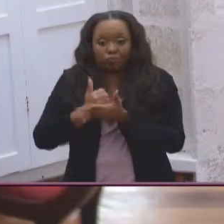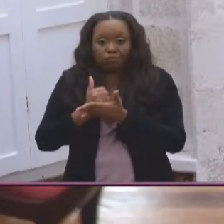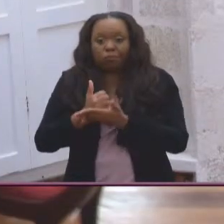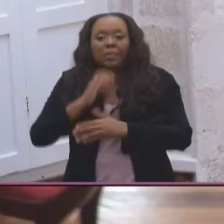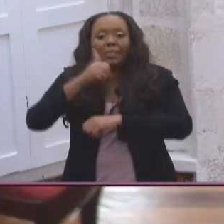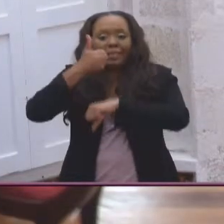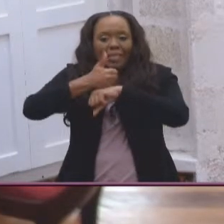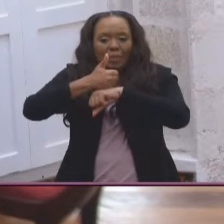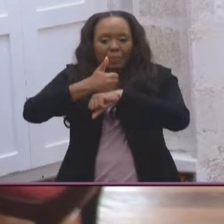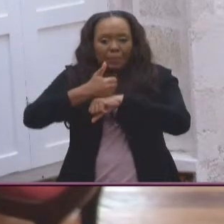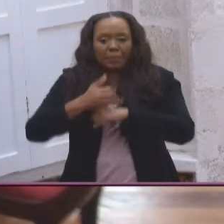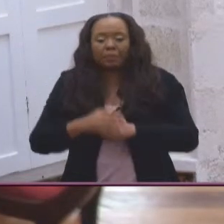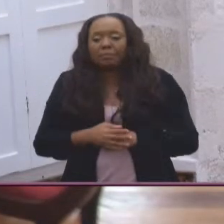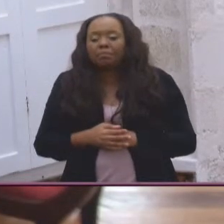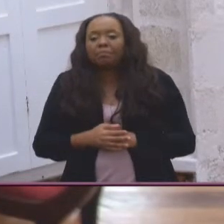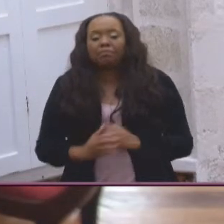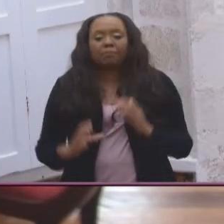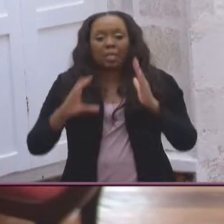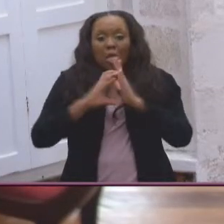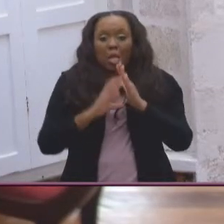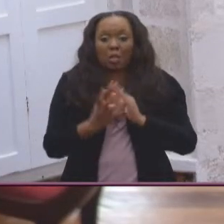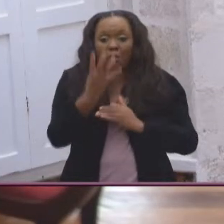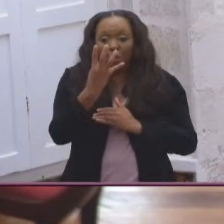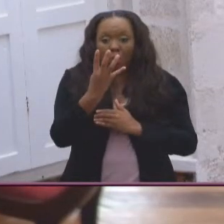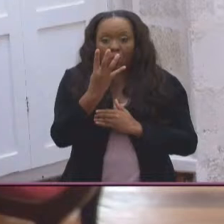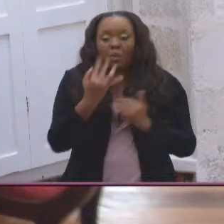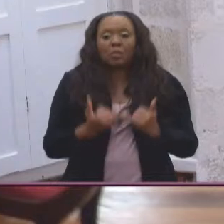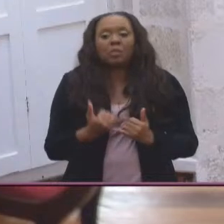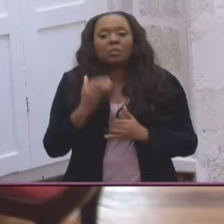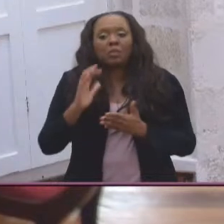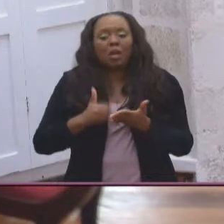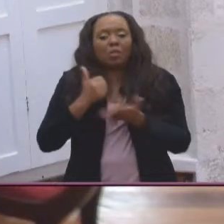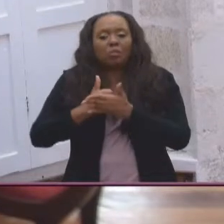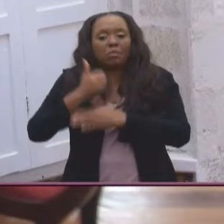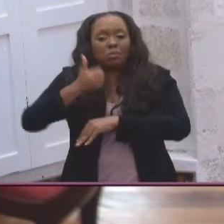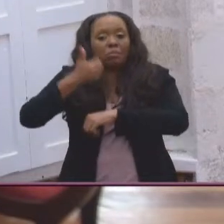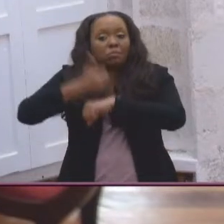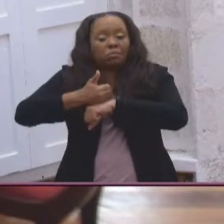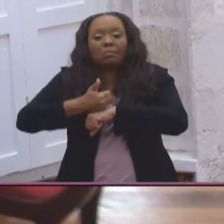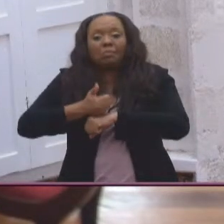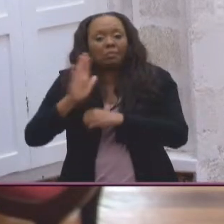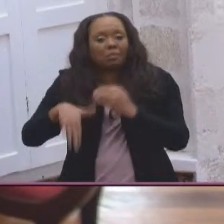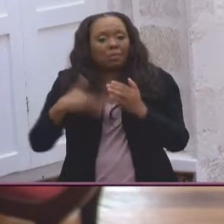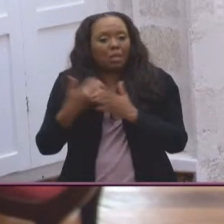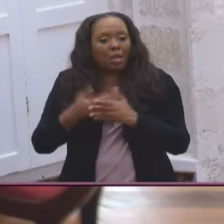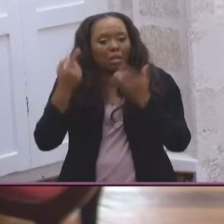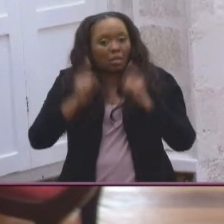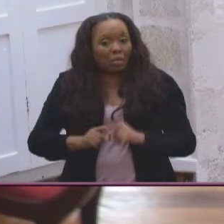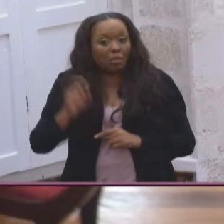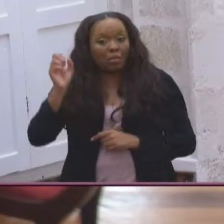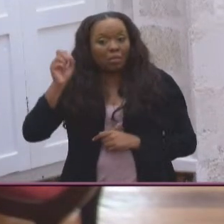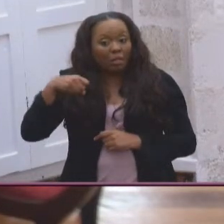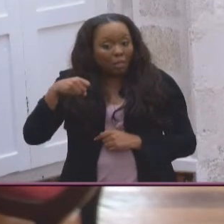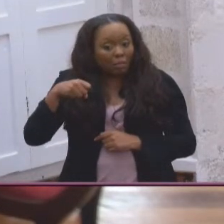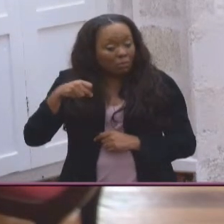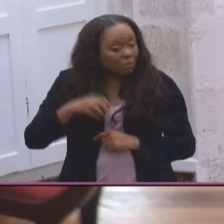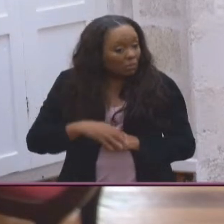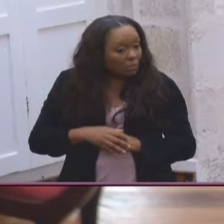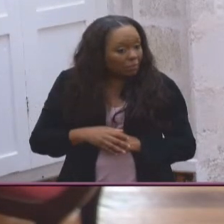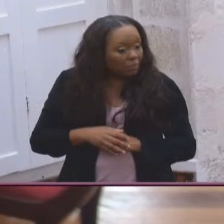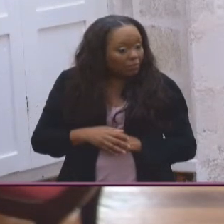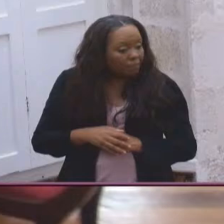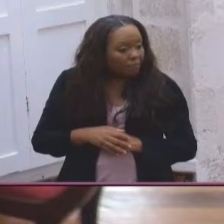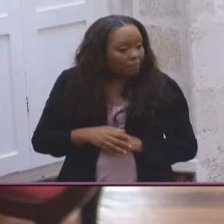The question is that clause 4 do now stand part. Will all honourable senators in favour please say